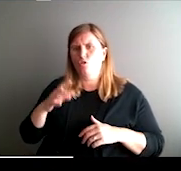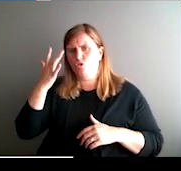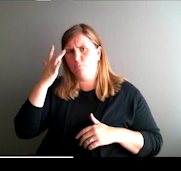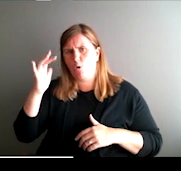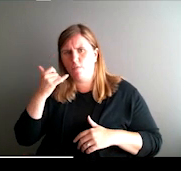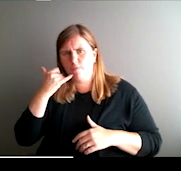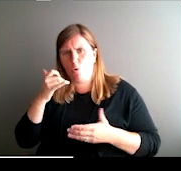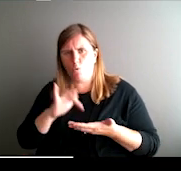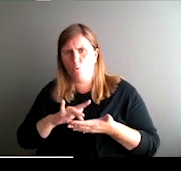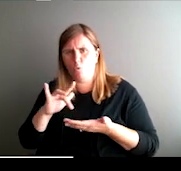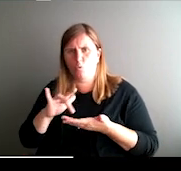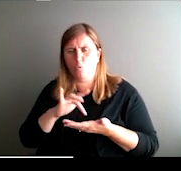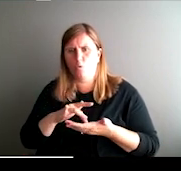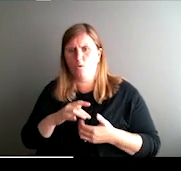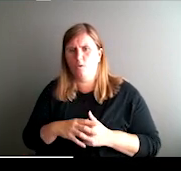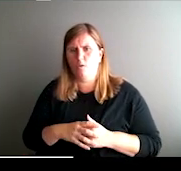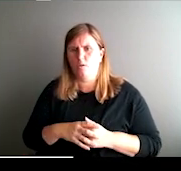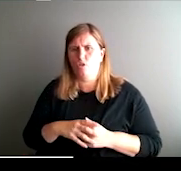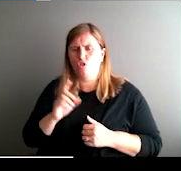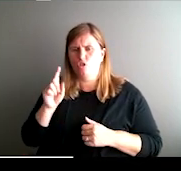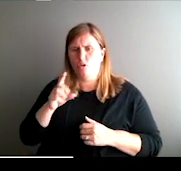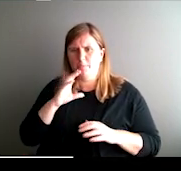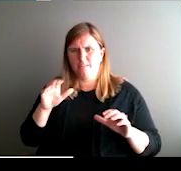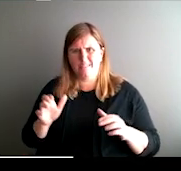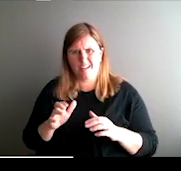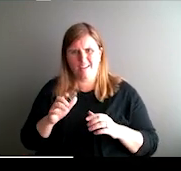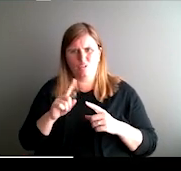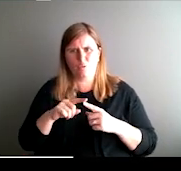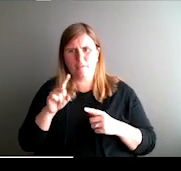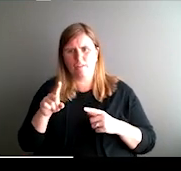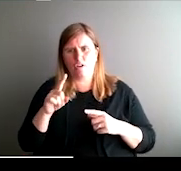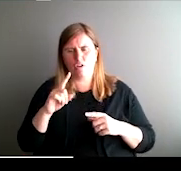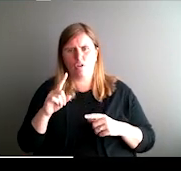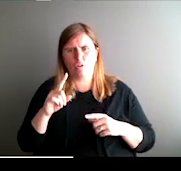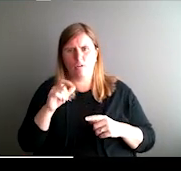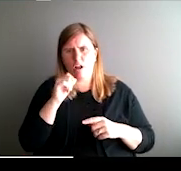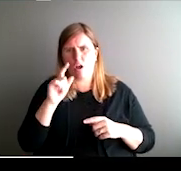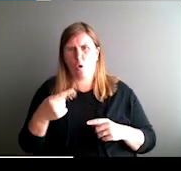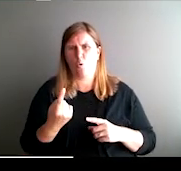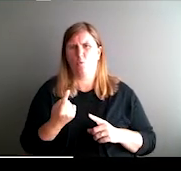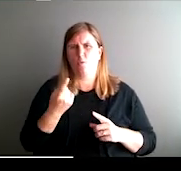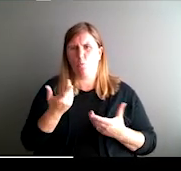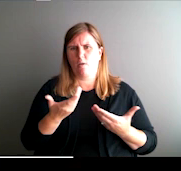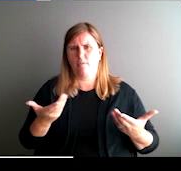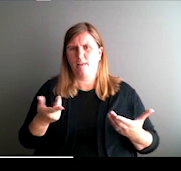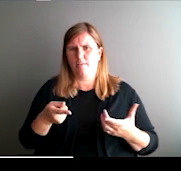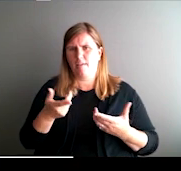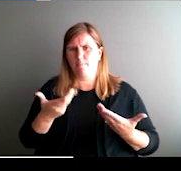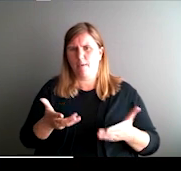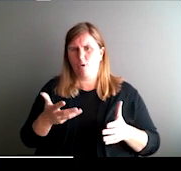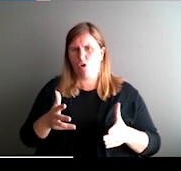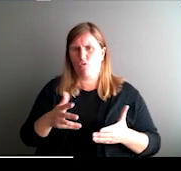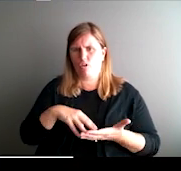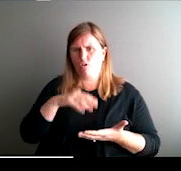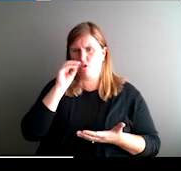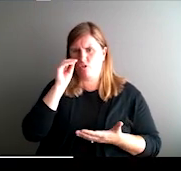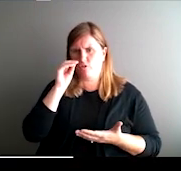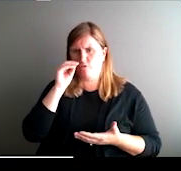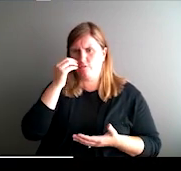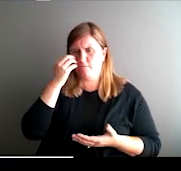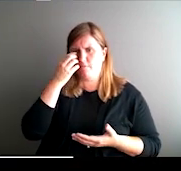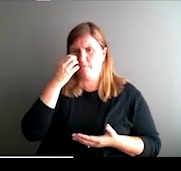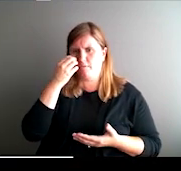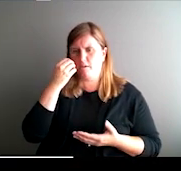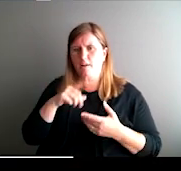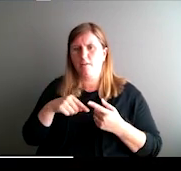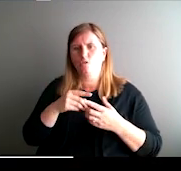smartphone. Any of those things should be done so that they're outside of the context that the student has maybe learned them, and the